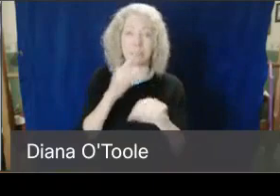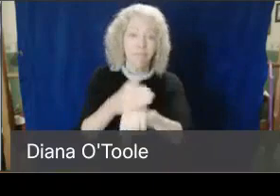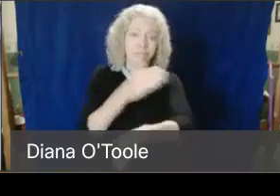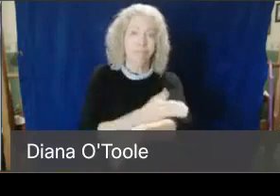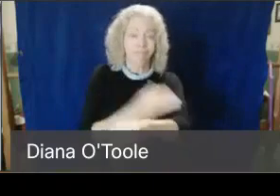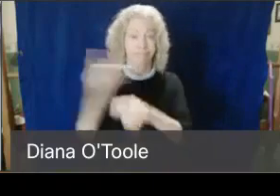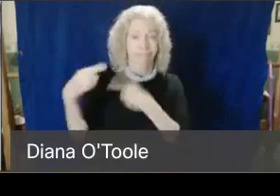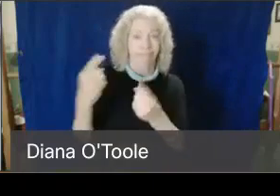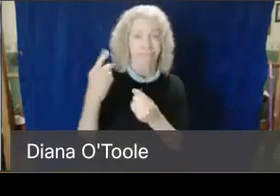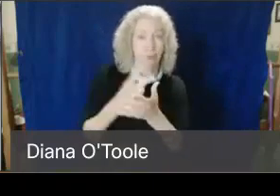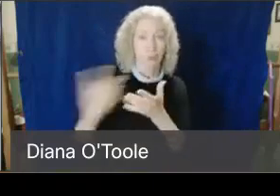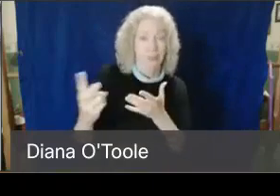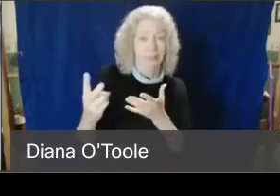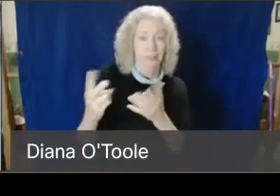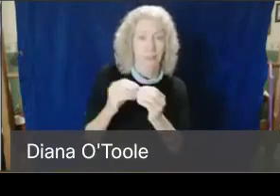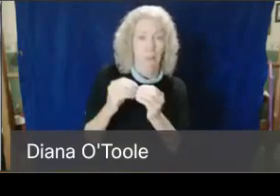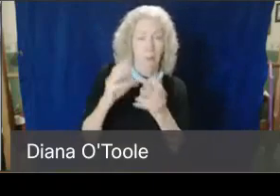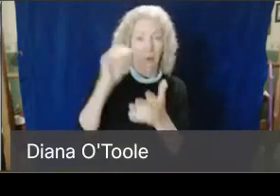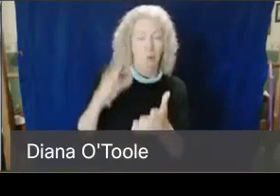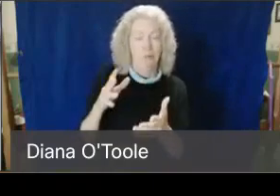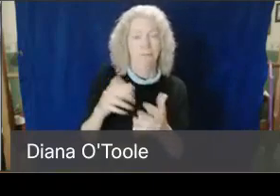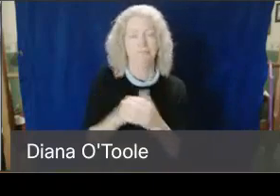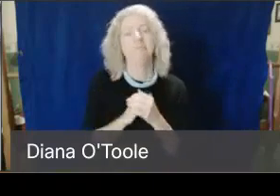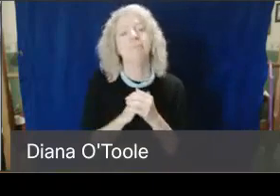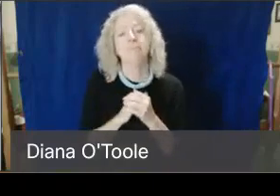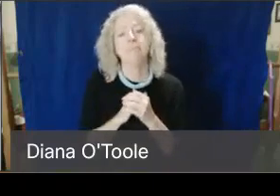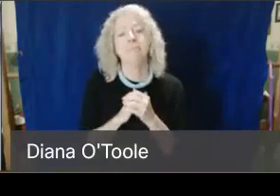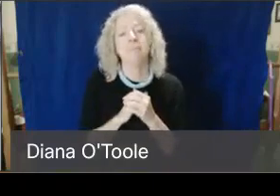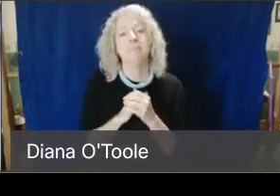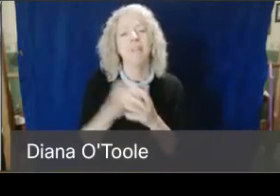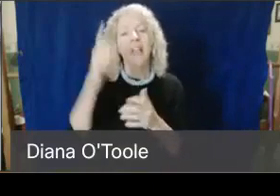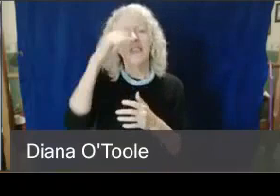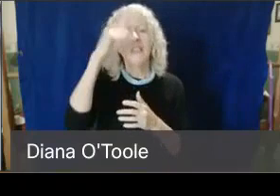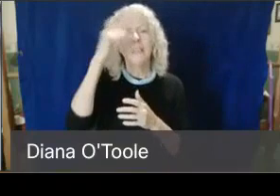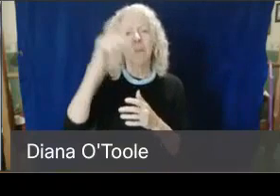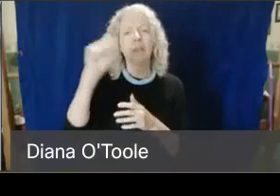So summer semester, I want to remind you, we started out